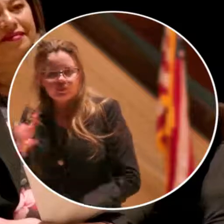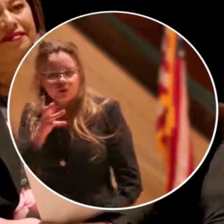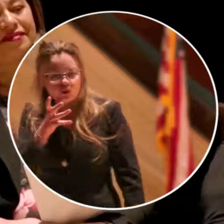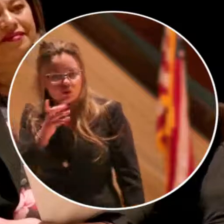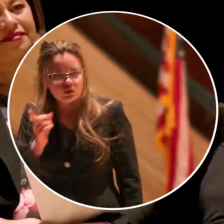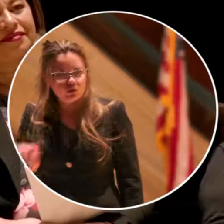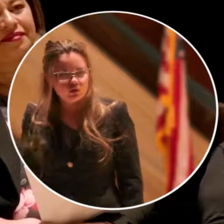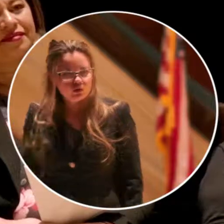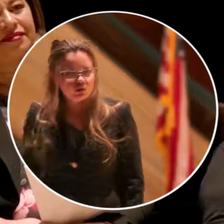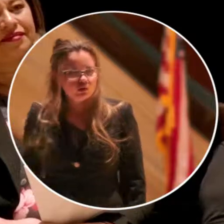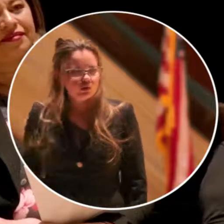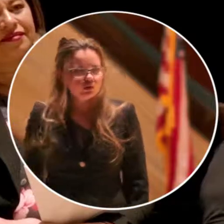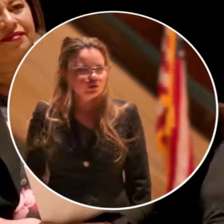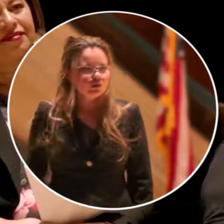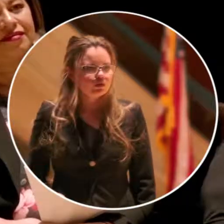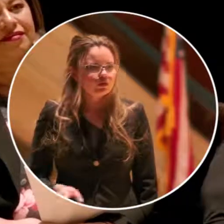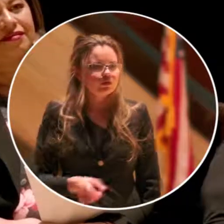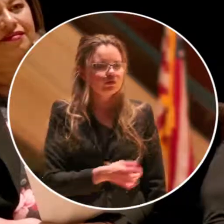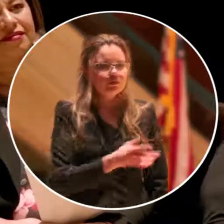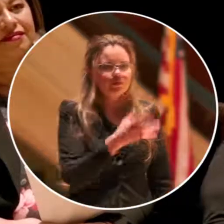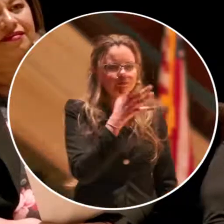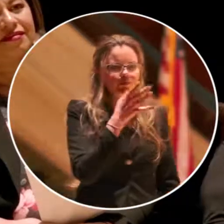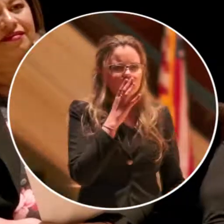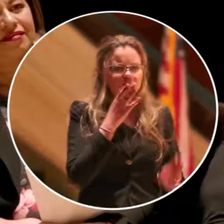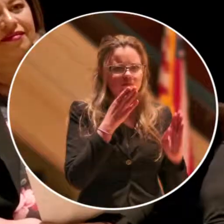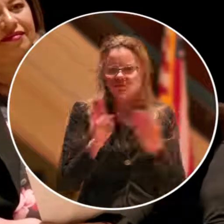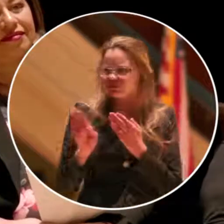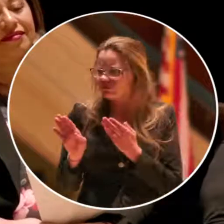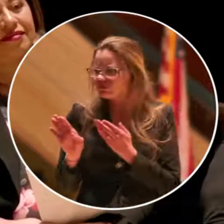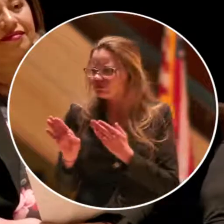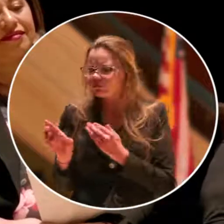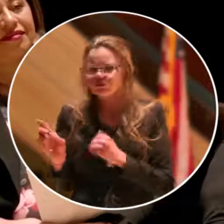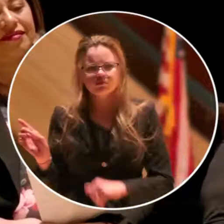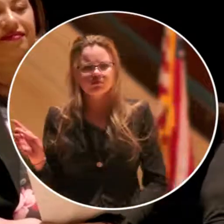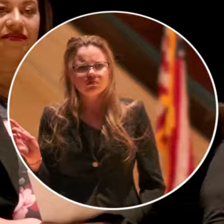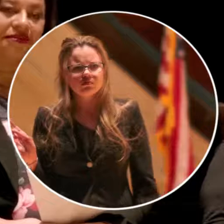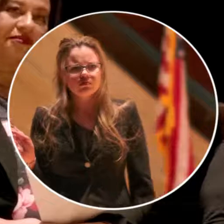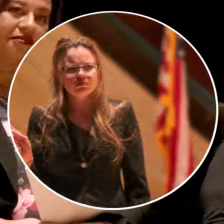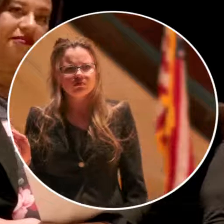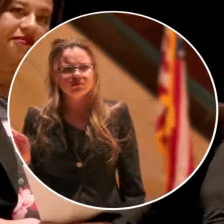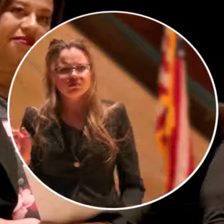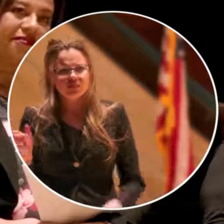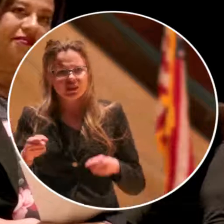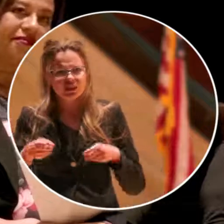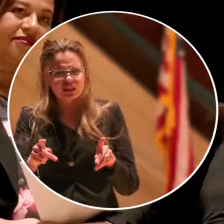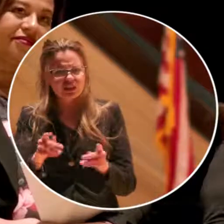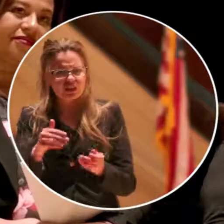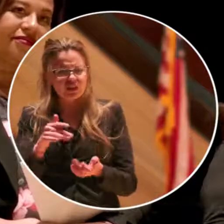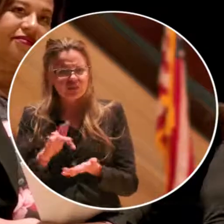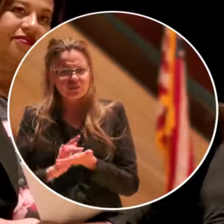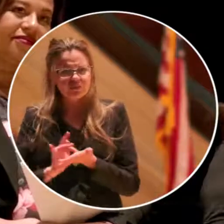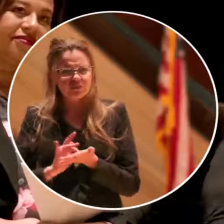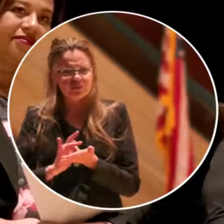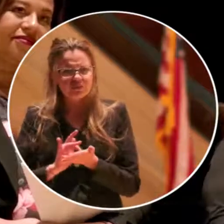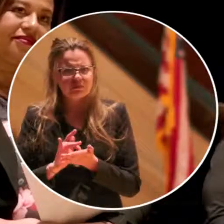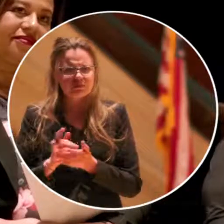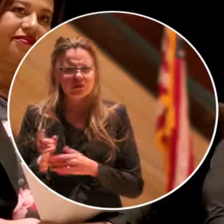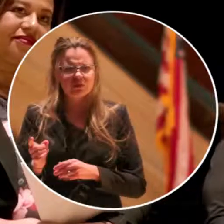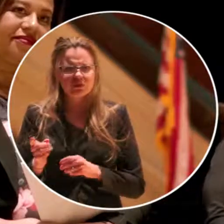grandmother's attention, creating the diversion she needed. She refused to let medical angst get the best of